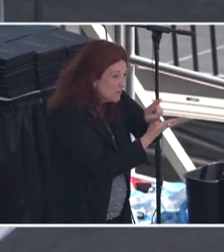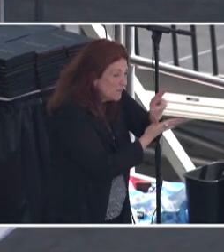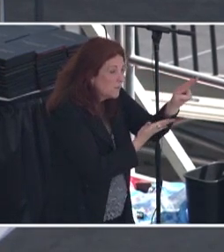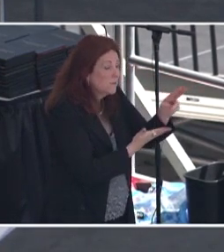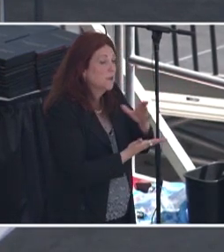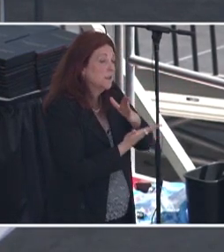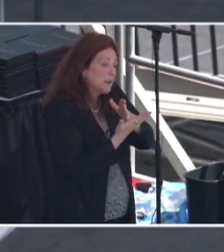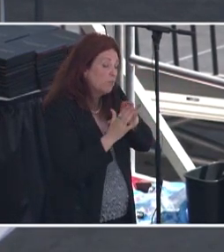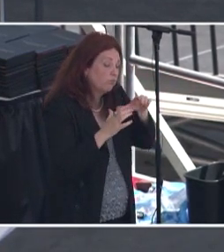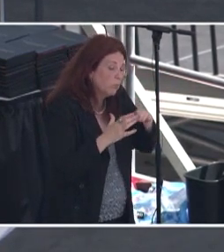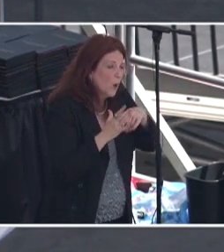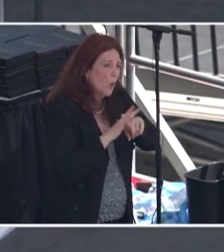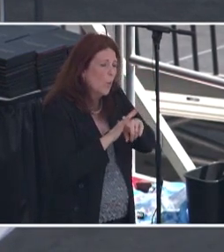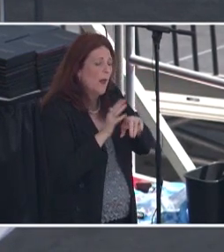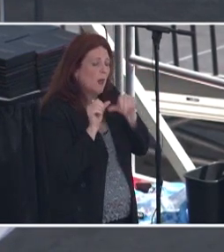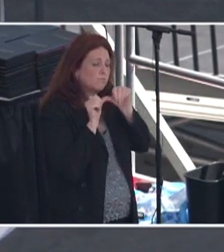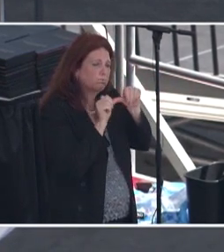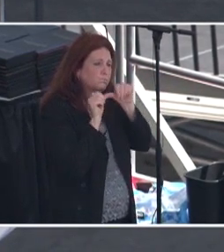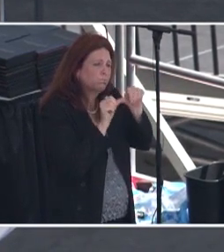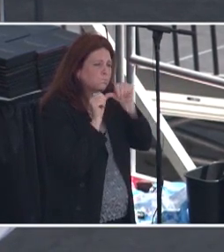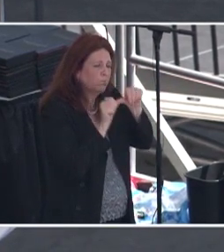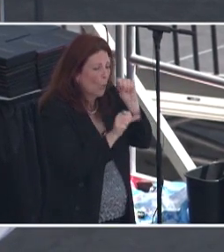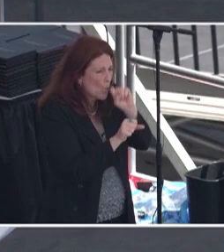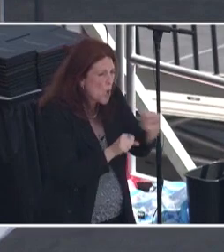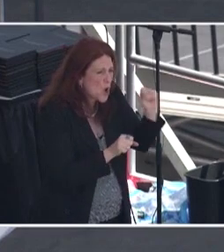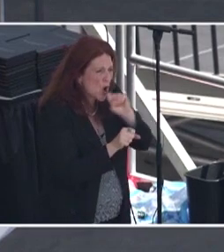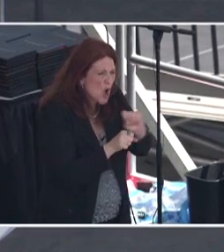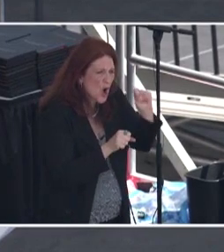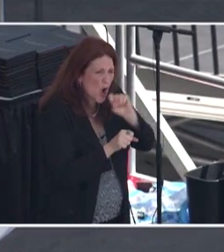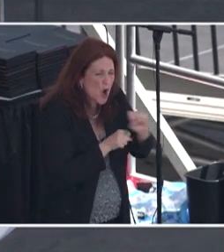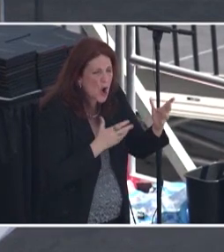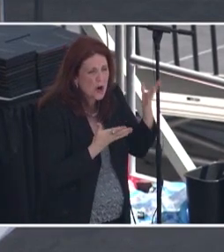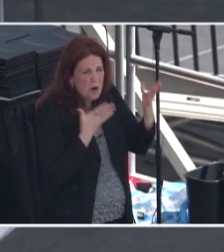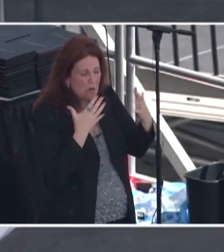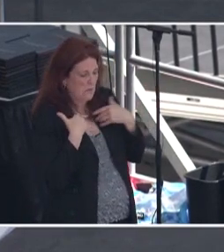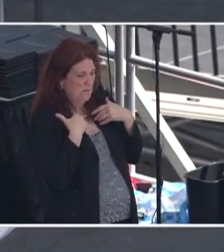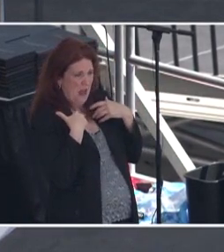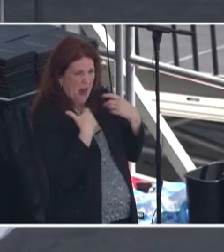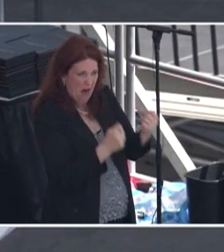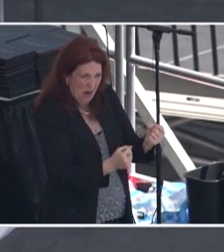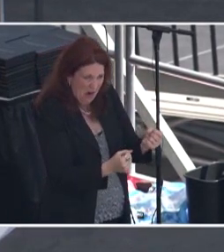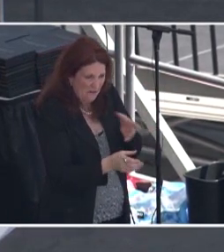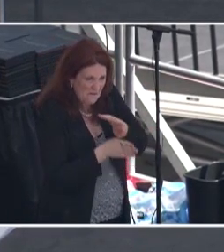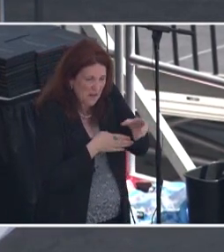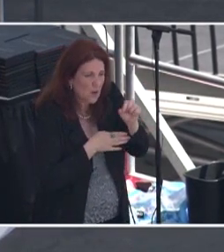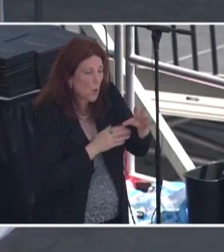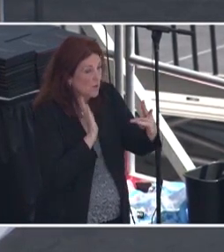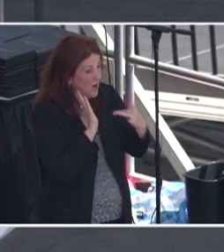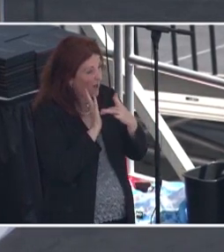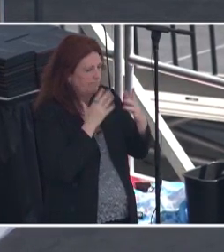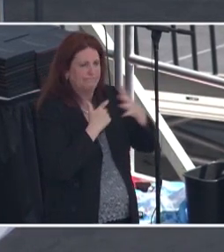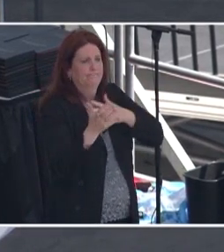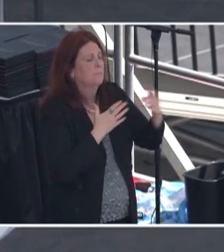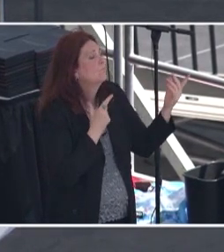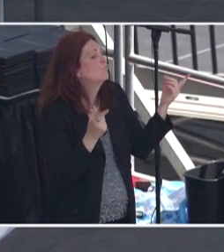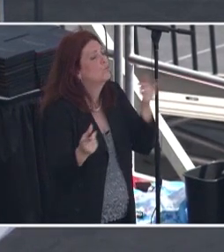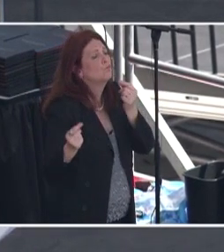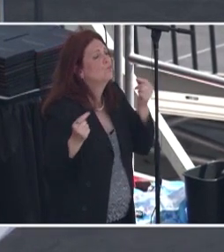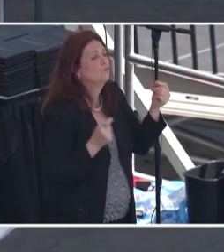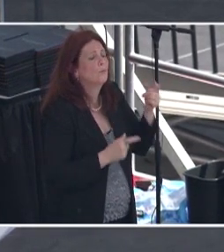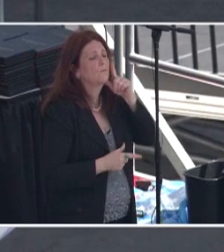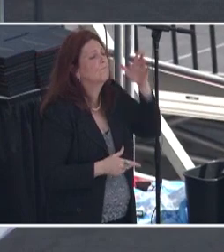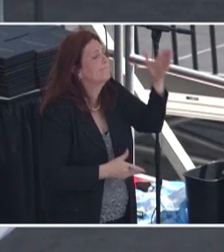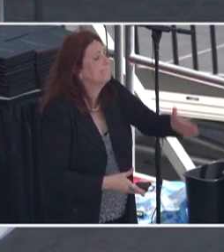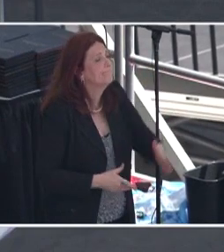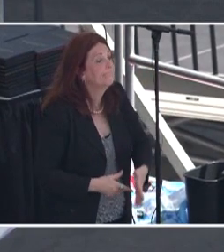in challenging and growing fields like healthcare and technology. No matter what your future plans,